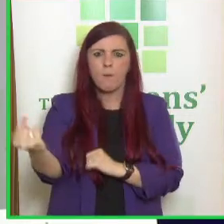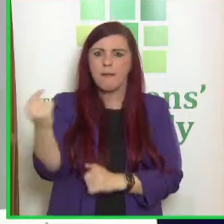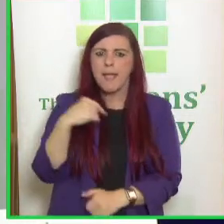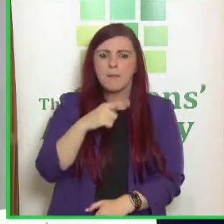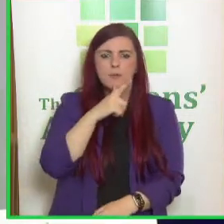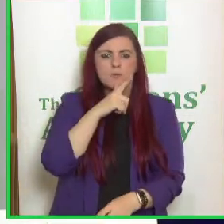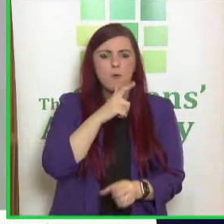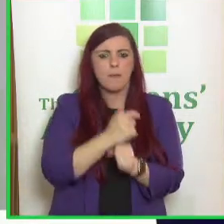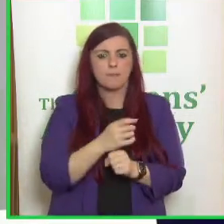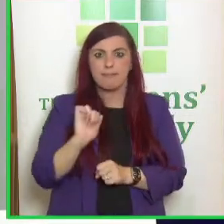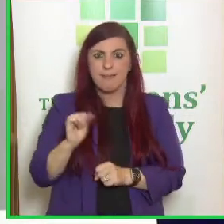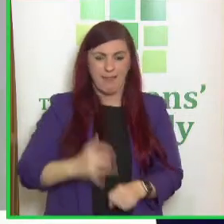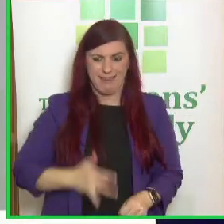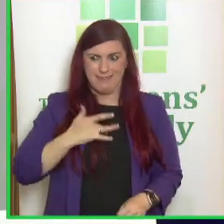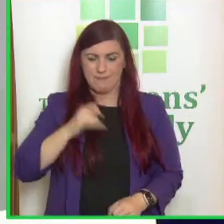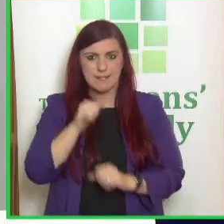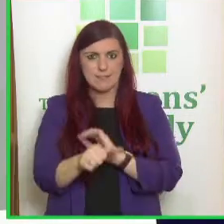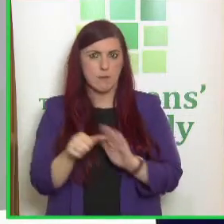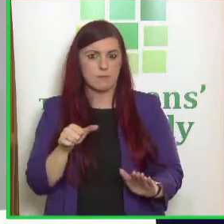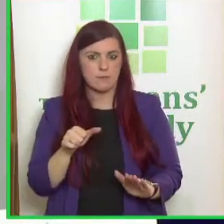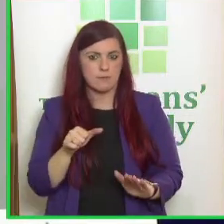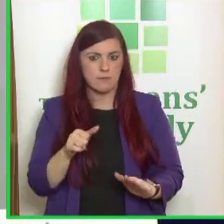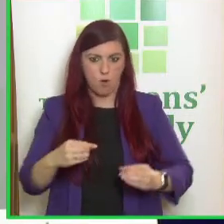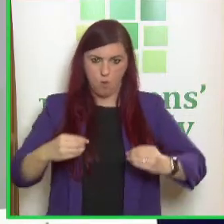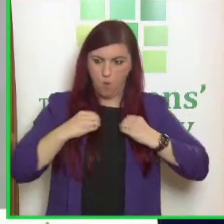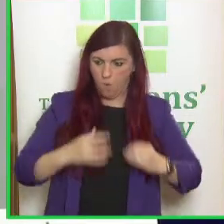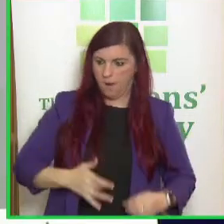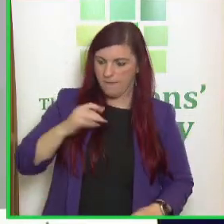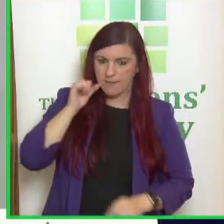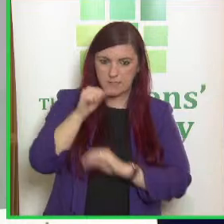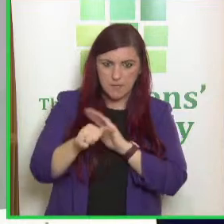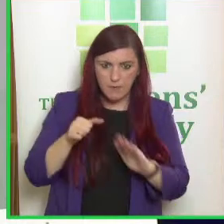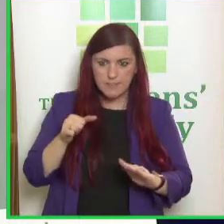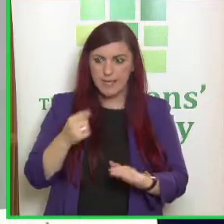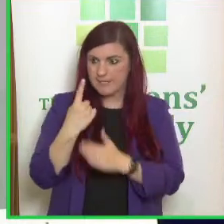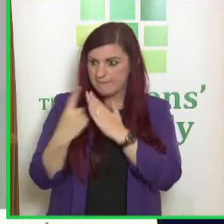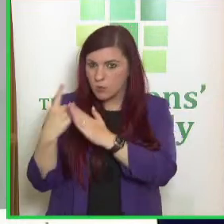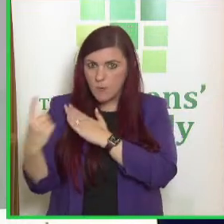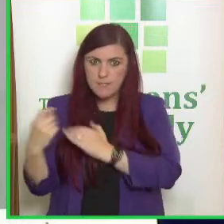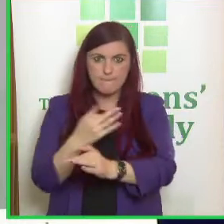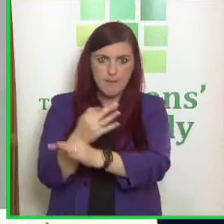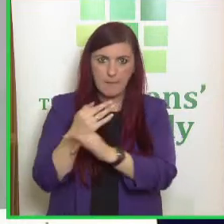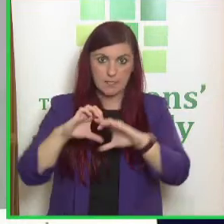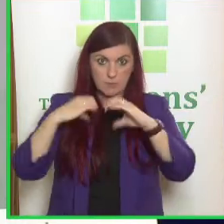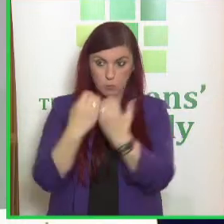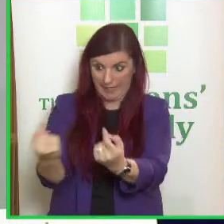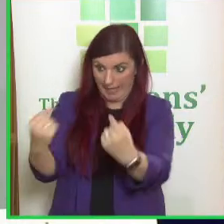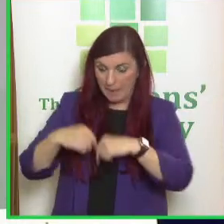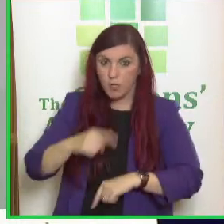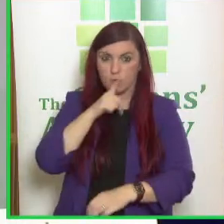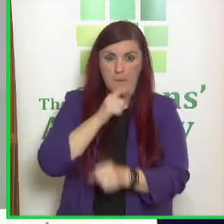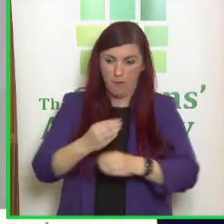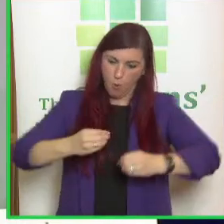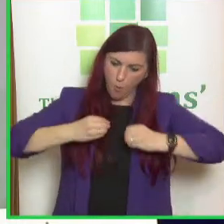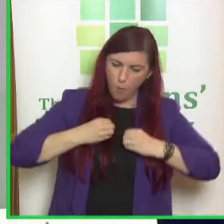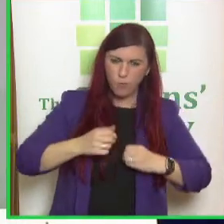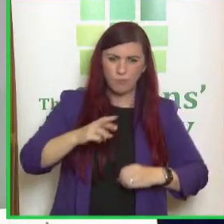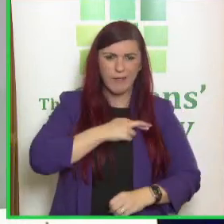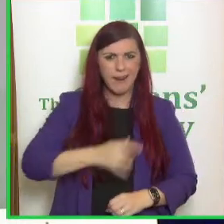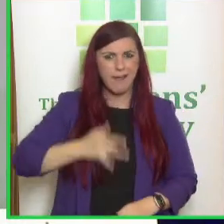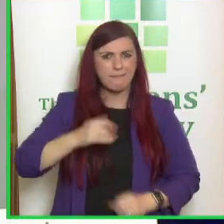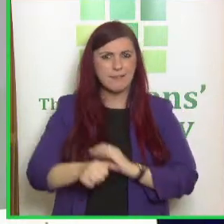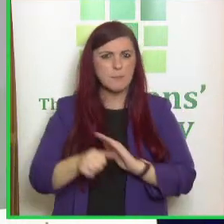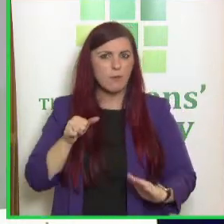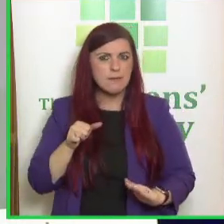us about their lived experiences. Individuals, families, communities came in and shared their experiences. It